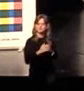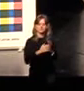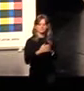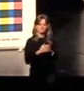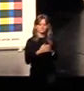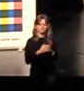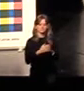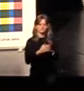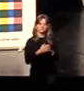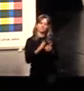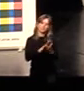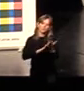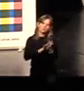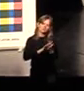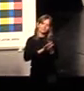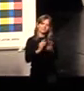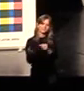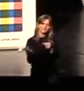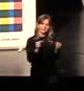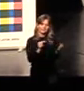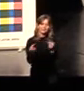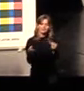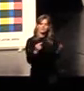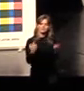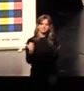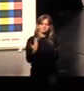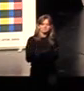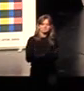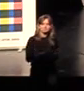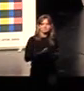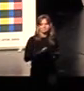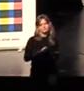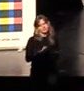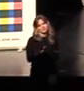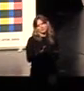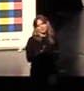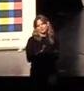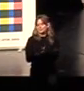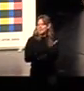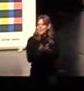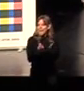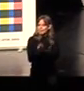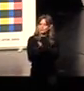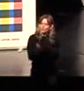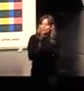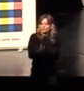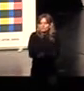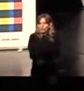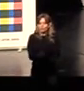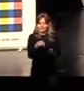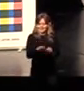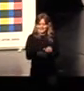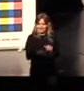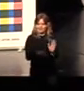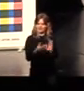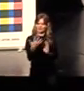and that the big ass big barsony oriente tori's hoofd in europe hier 15 kilometers